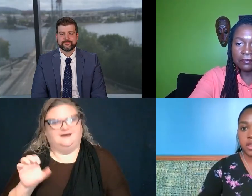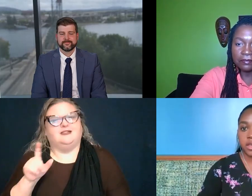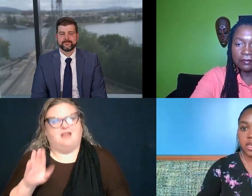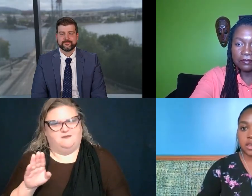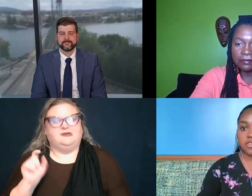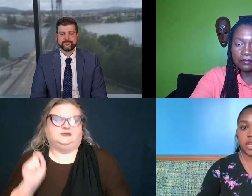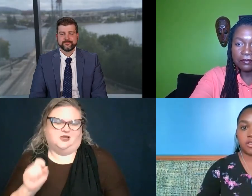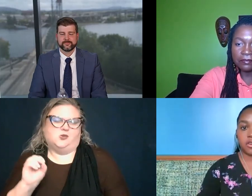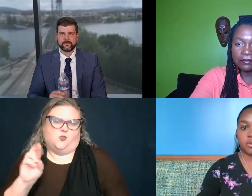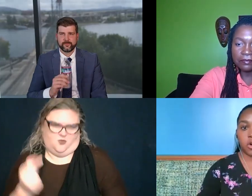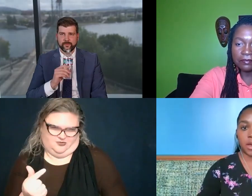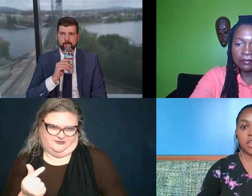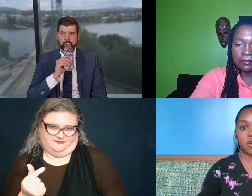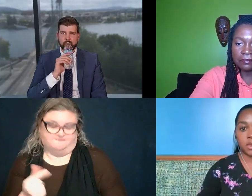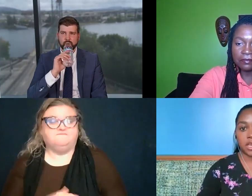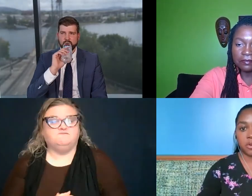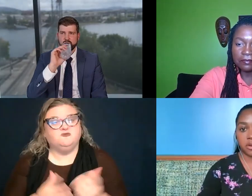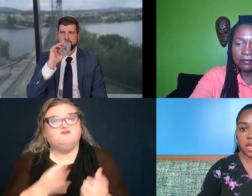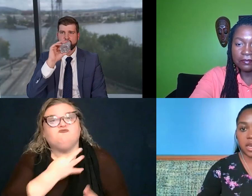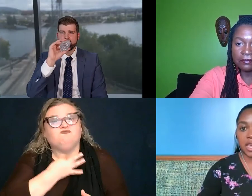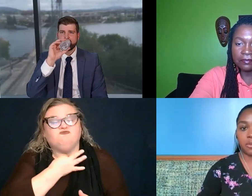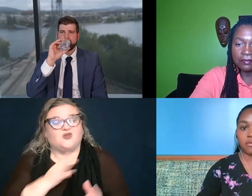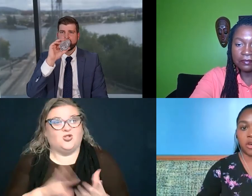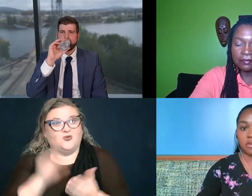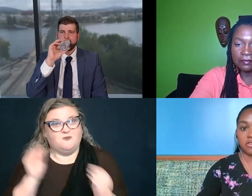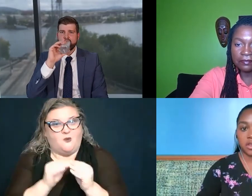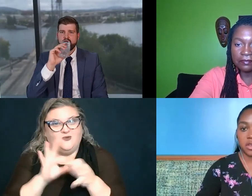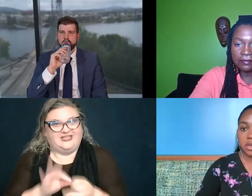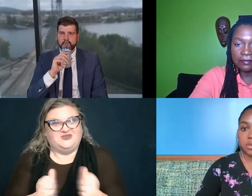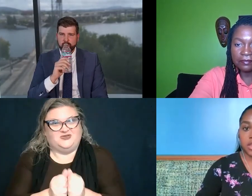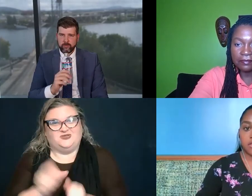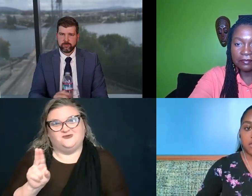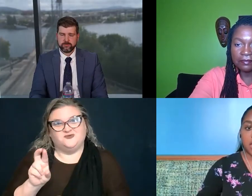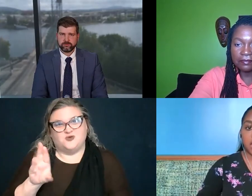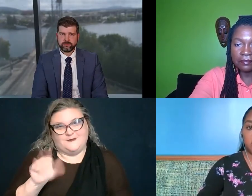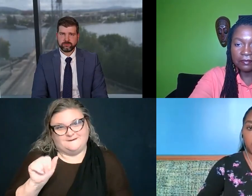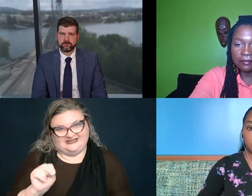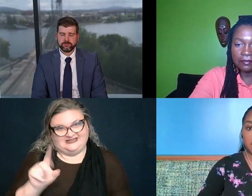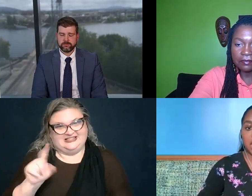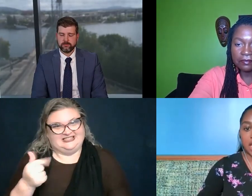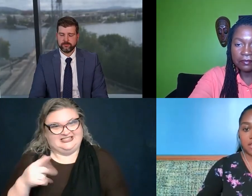www.pdxcityclub.org. And if you'd like to learn more about the Urban League of Portland and get more involved, please visit